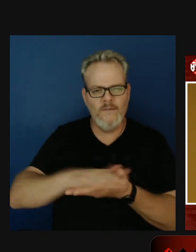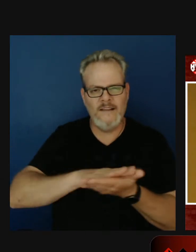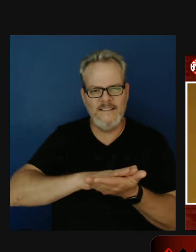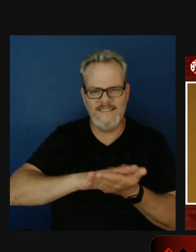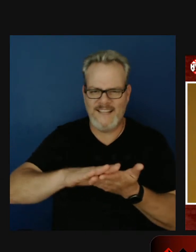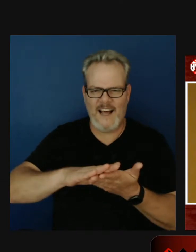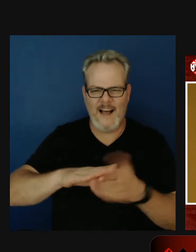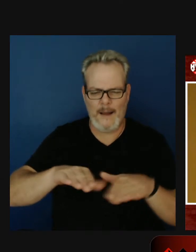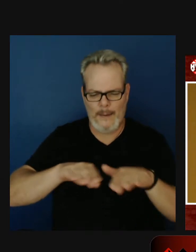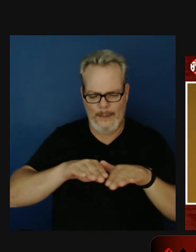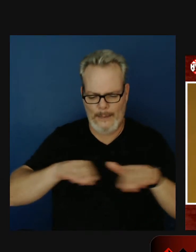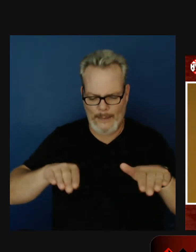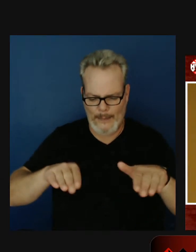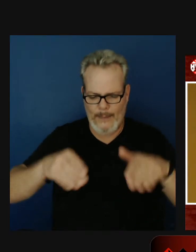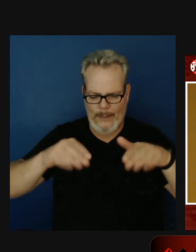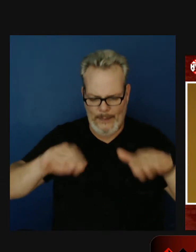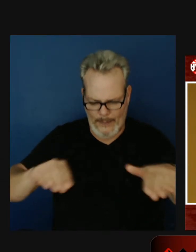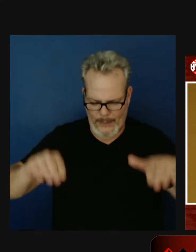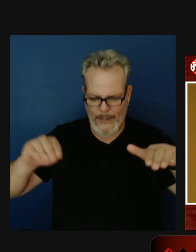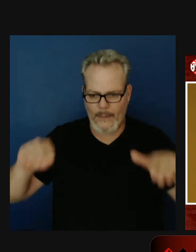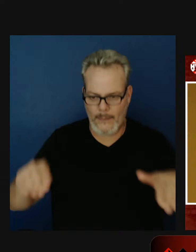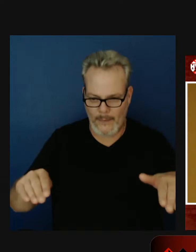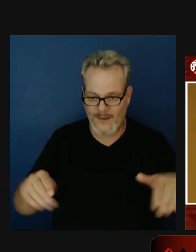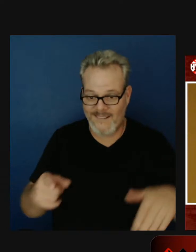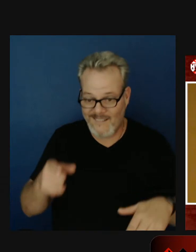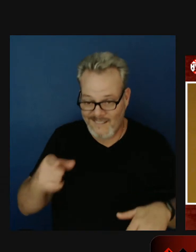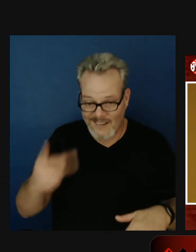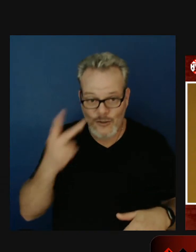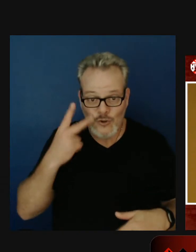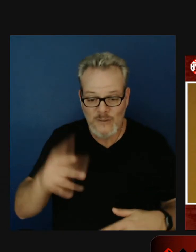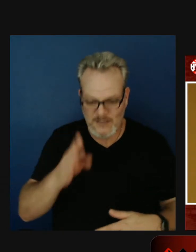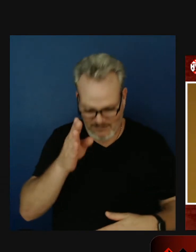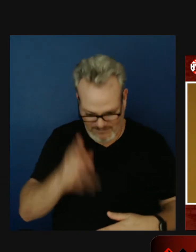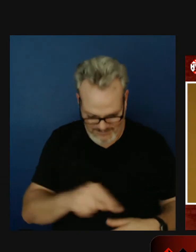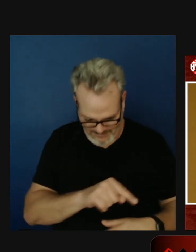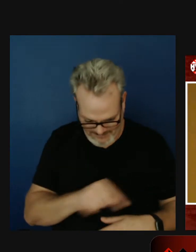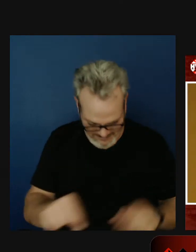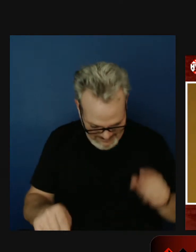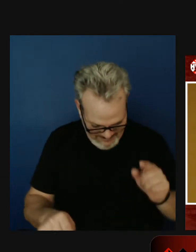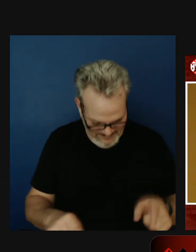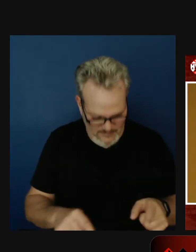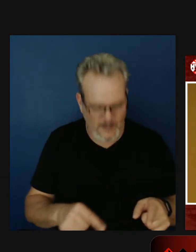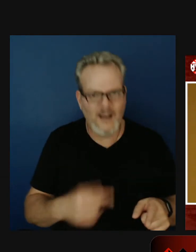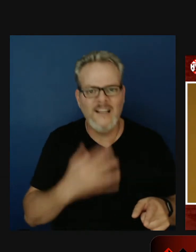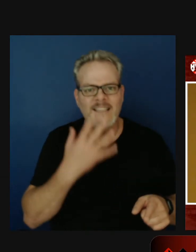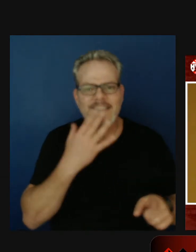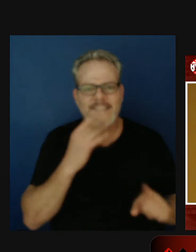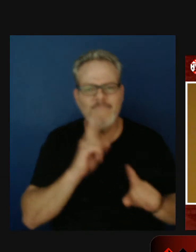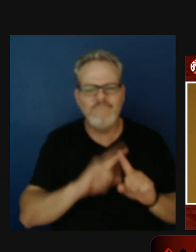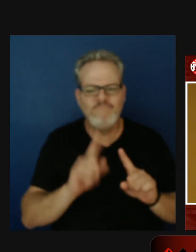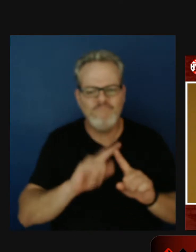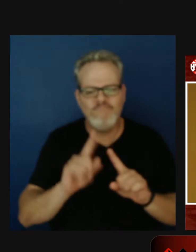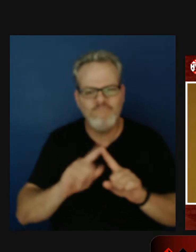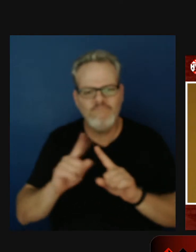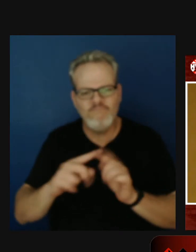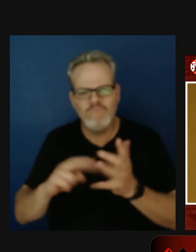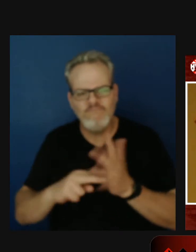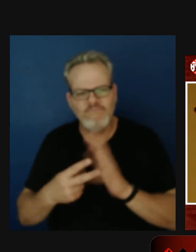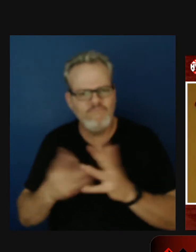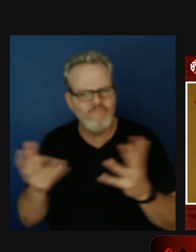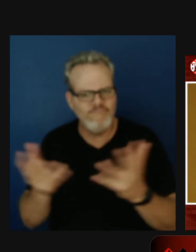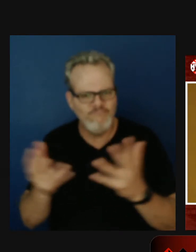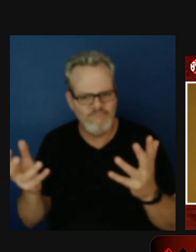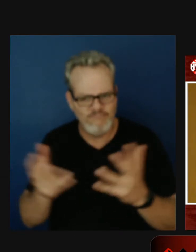it. And he's got a little cross section at the bottom. The white again, the molten material with these islands sticking up throughout the